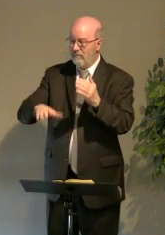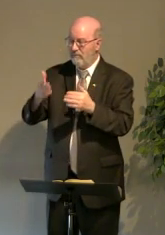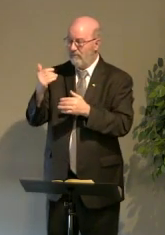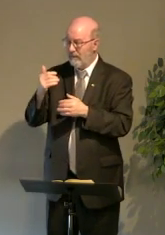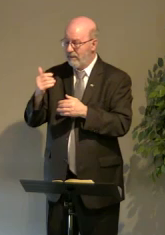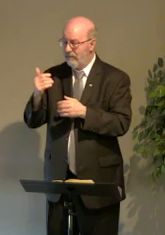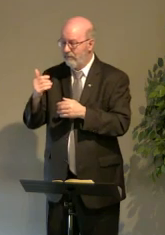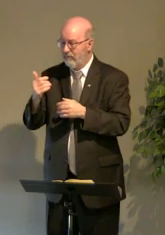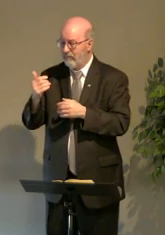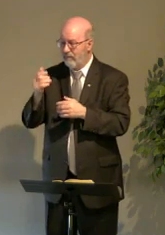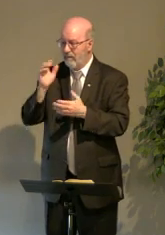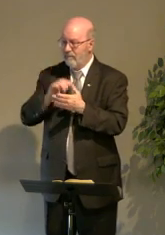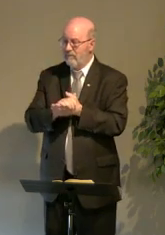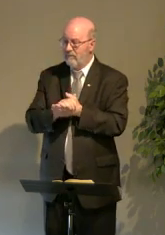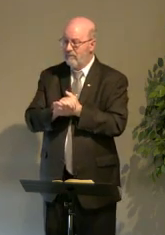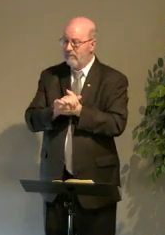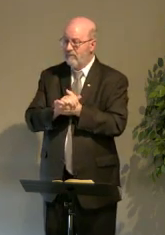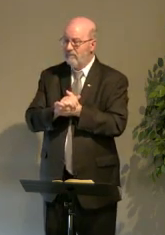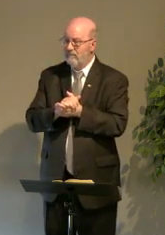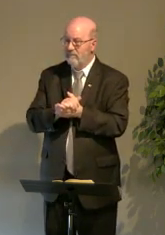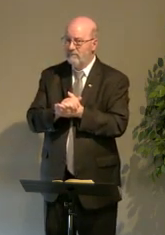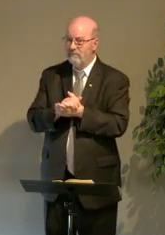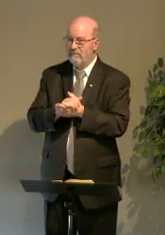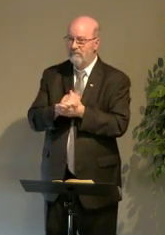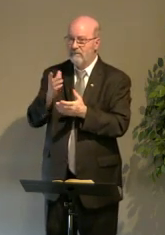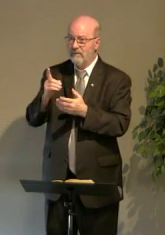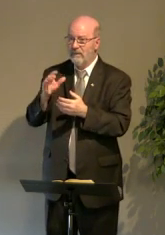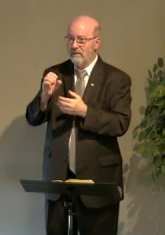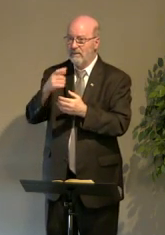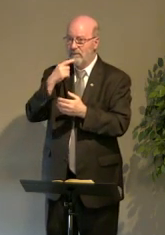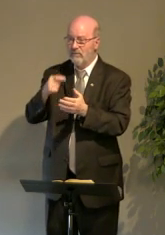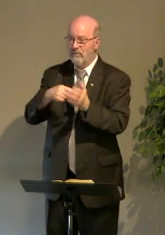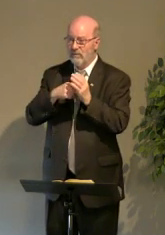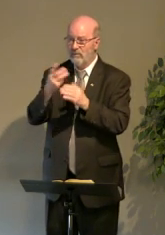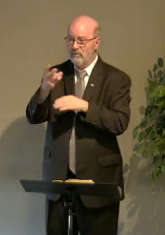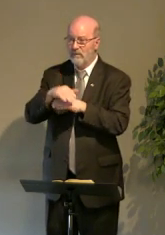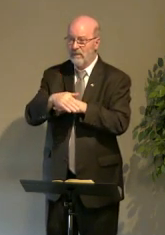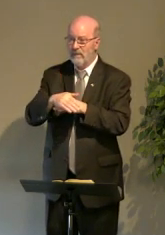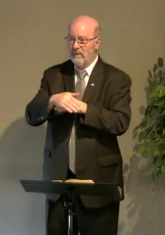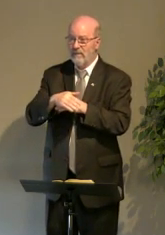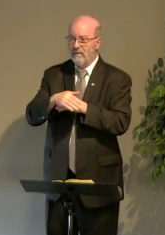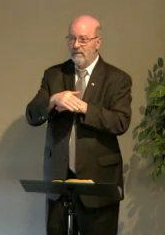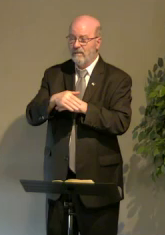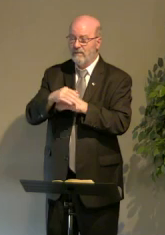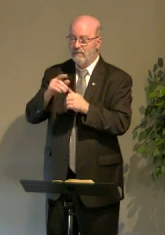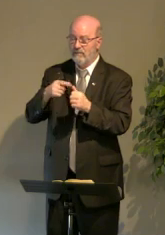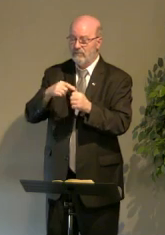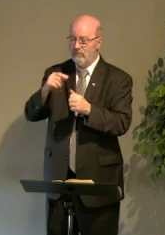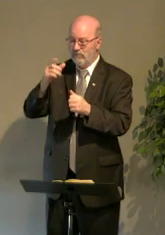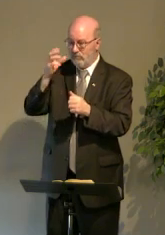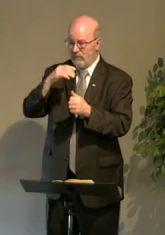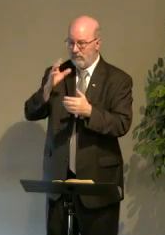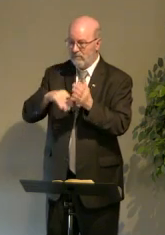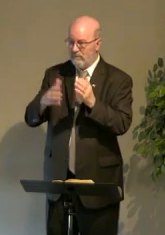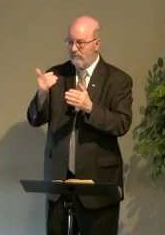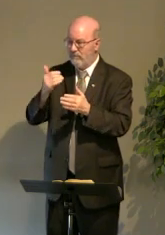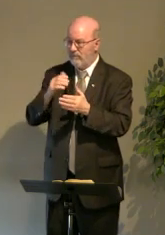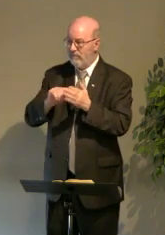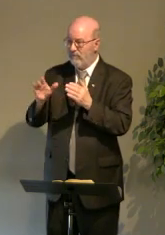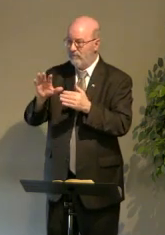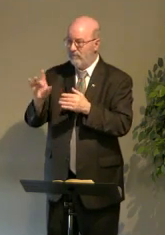15. I believe you, maybe it was Diane that quoted this at your request on Wednesday night, 1558, 1 Corinthians